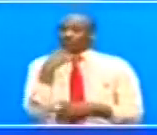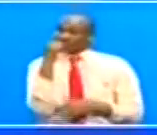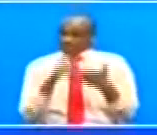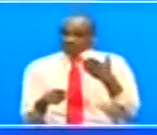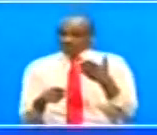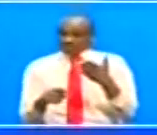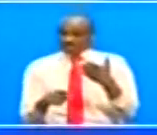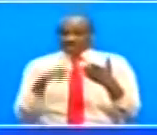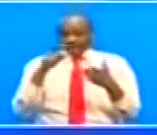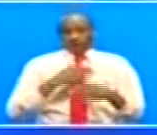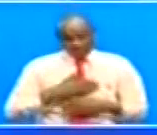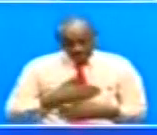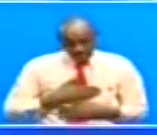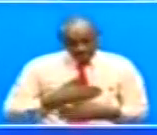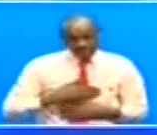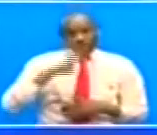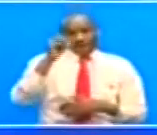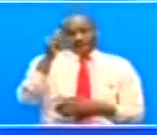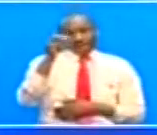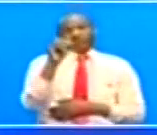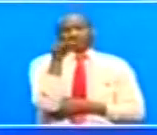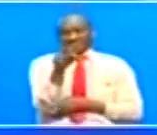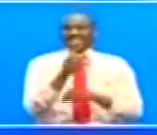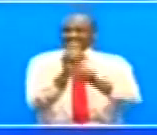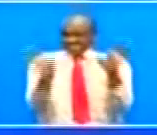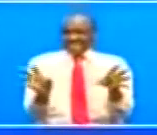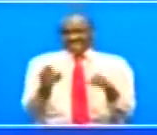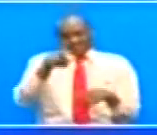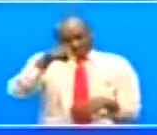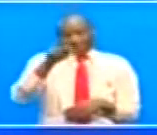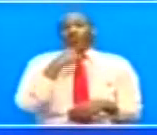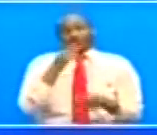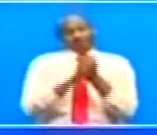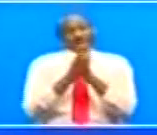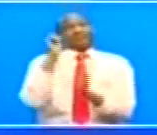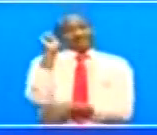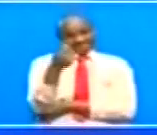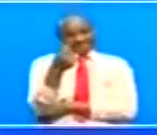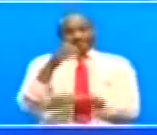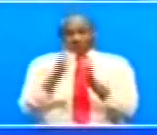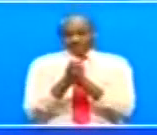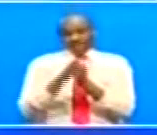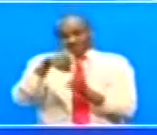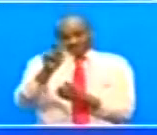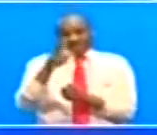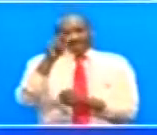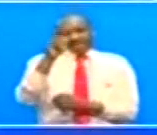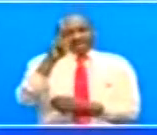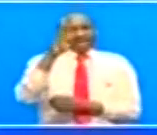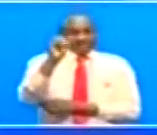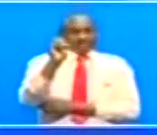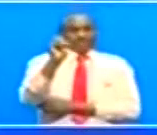of Honorable Amama Mbabazi, it is clear that he's seeking the presidency under the umbrella of the NRM